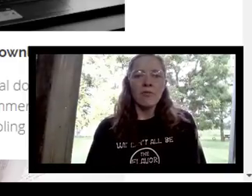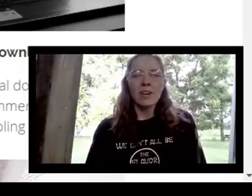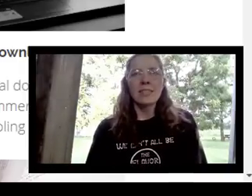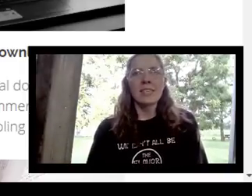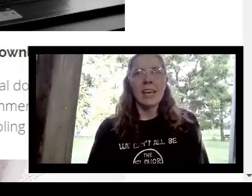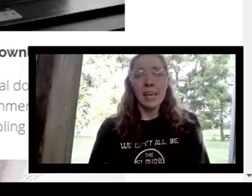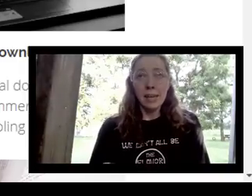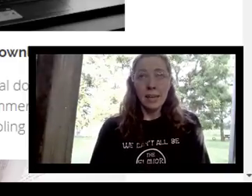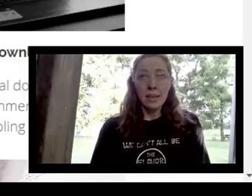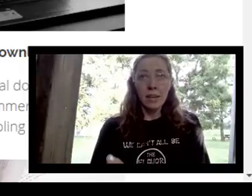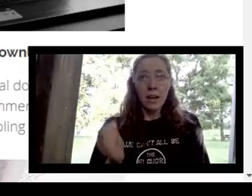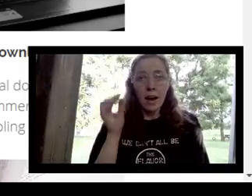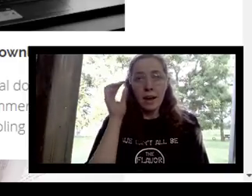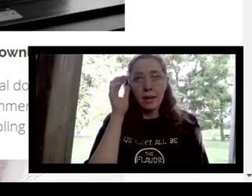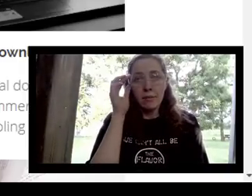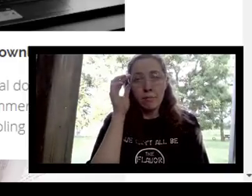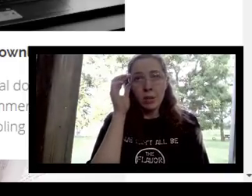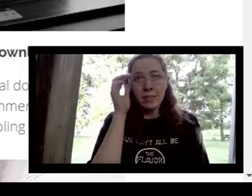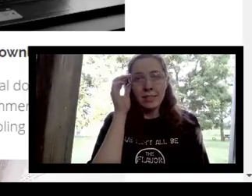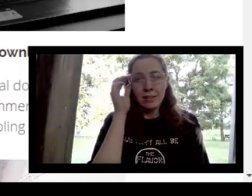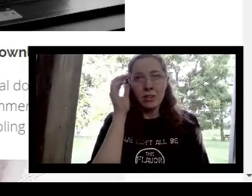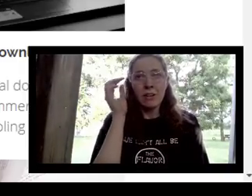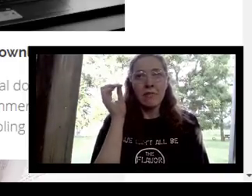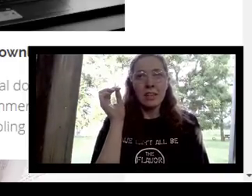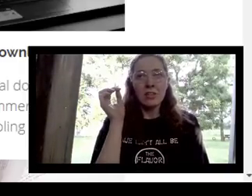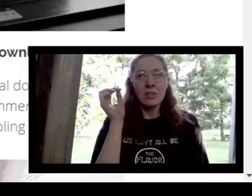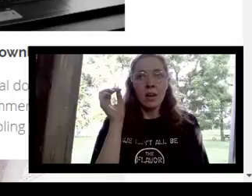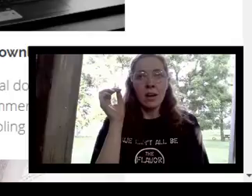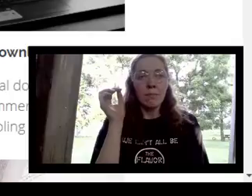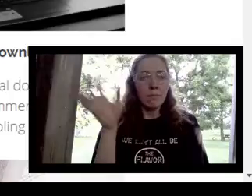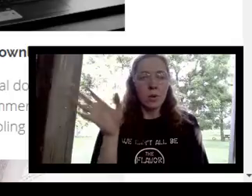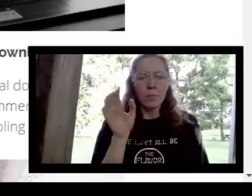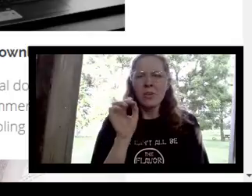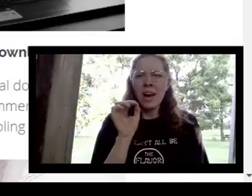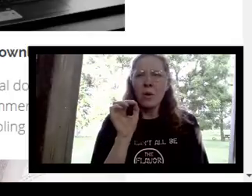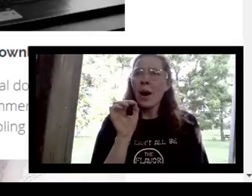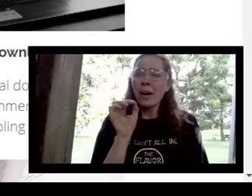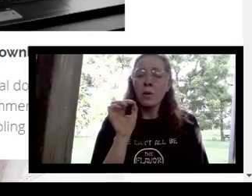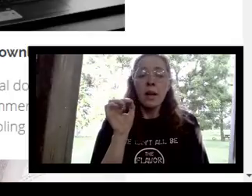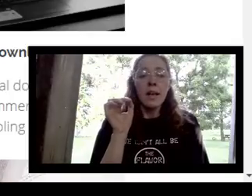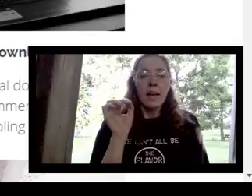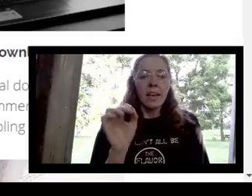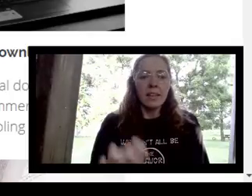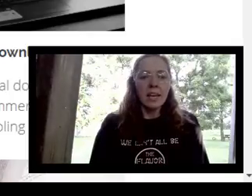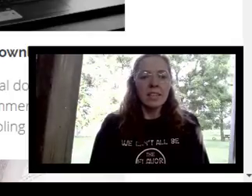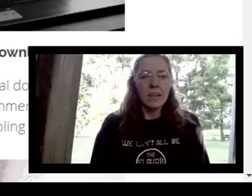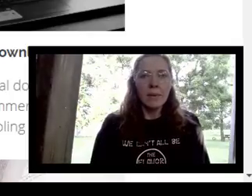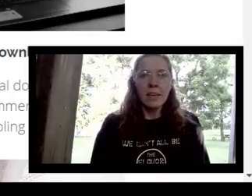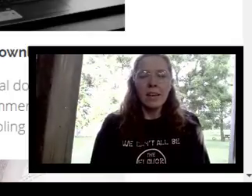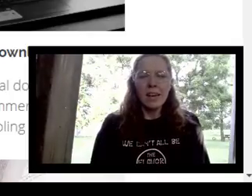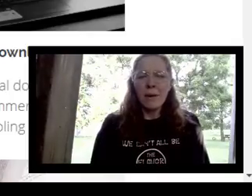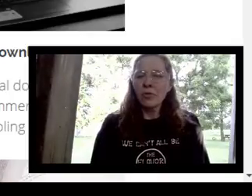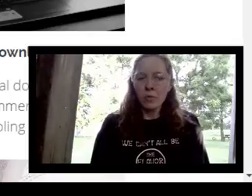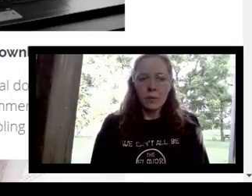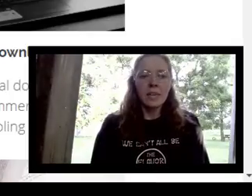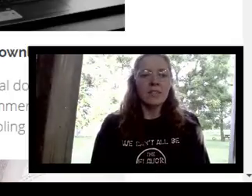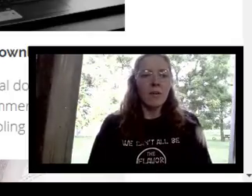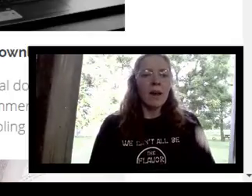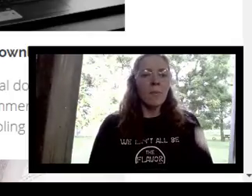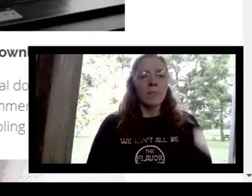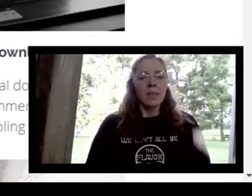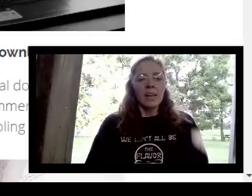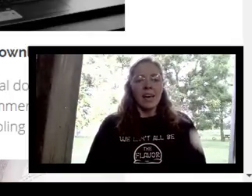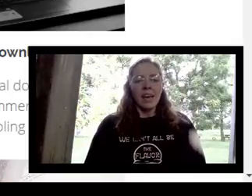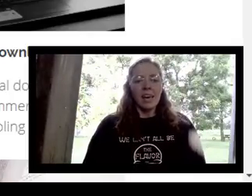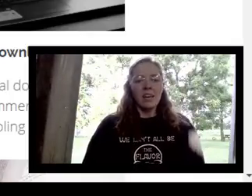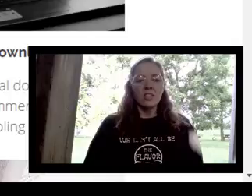RABA conference in Burton Century Village, or Burton, Ohio. And that's going to be in about 3 weeks from